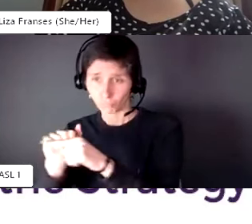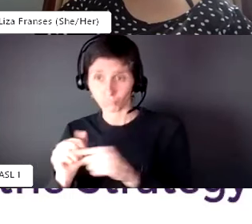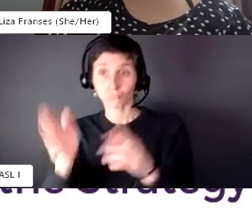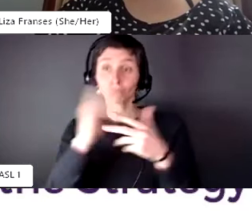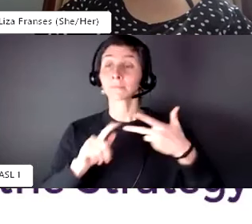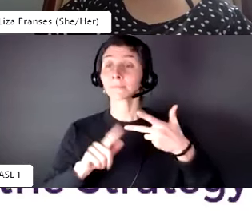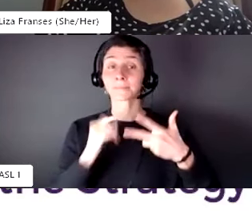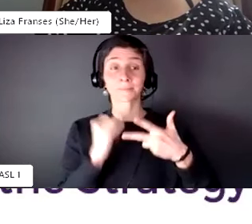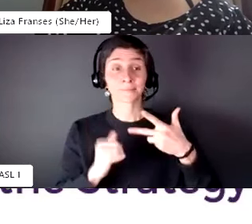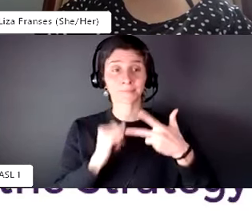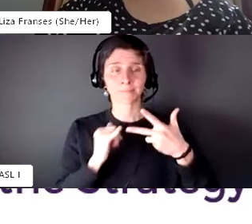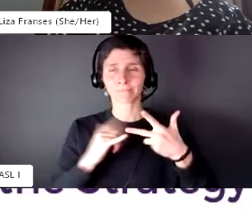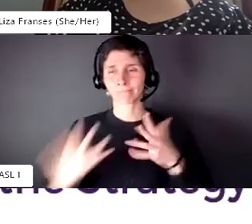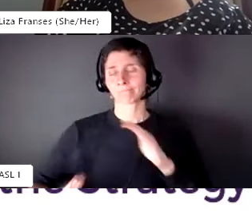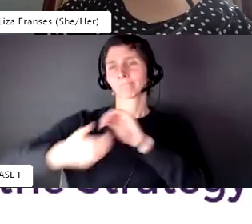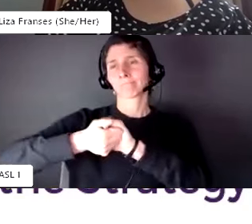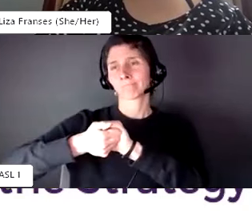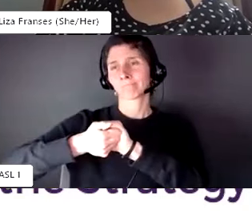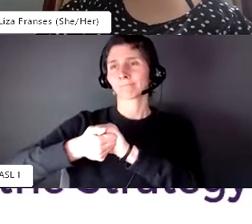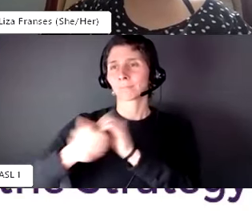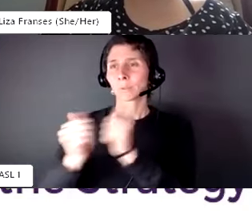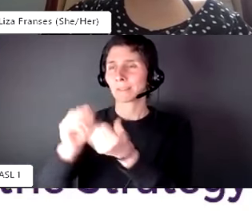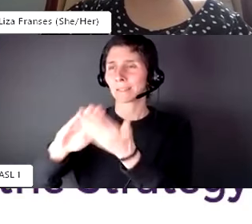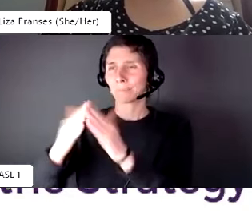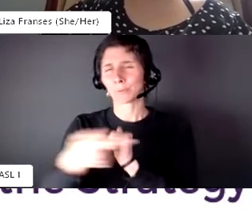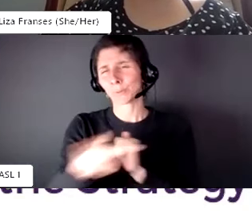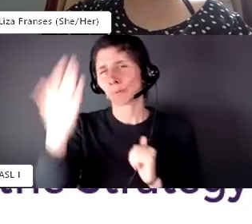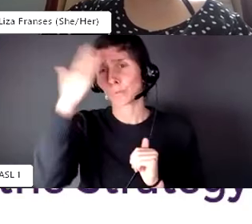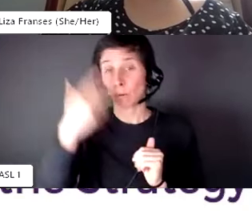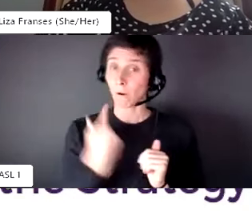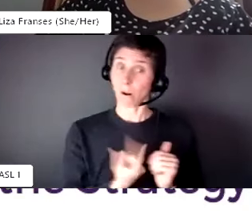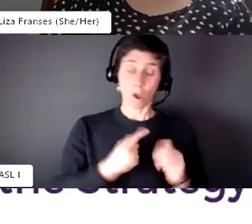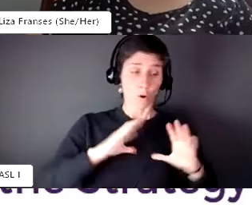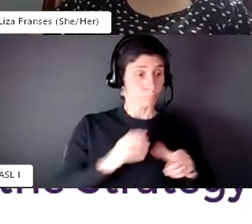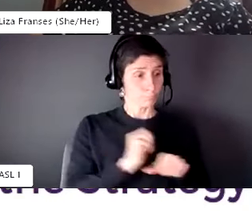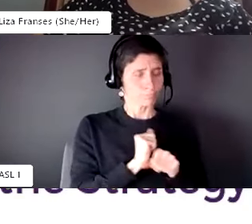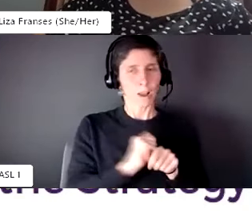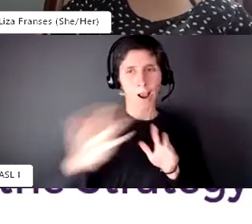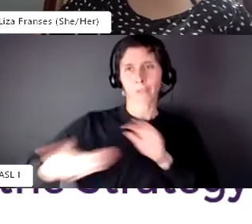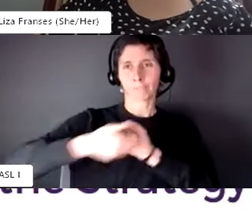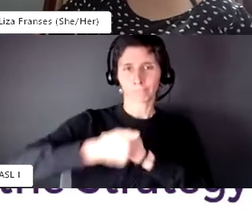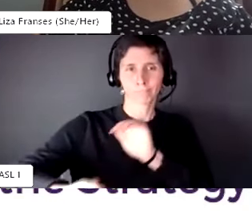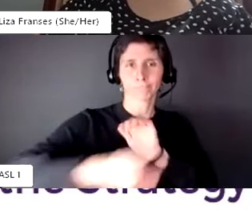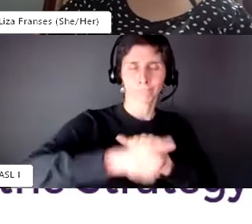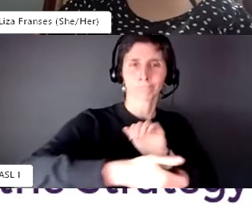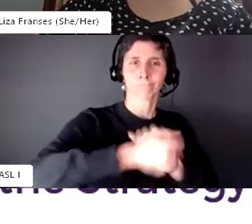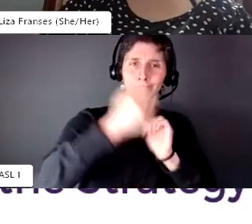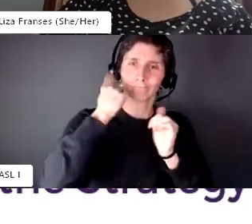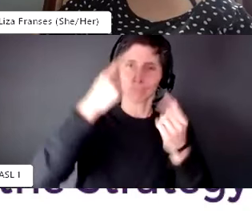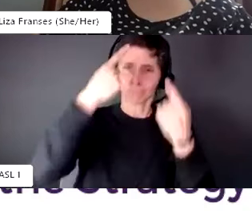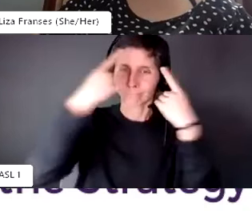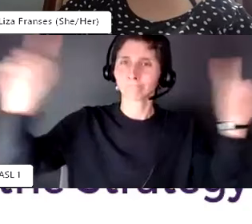with our community partners because, as many of you know, we can't do this work alone. We have to work in collaboration to develop a